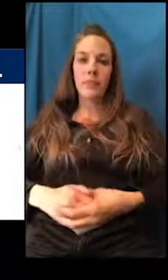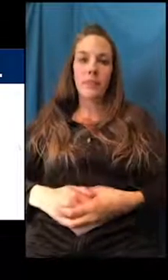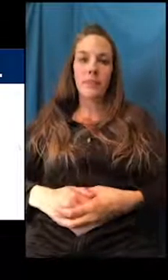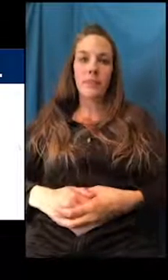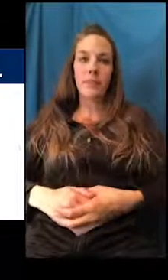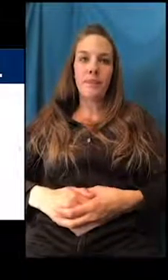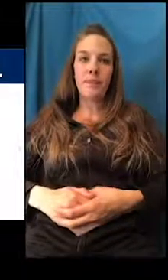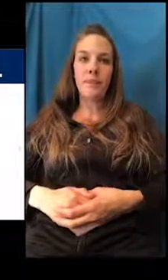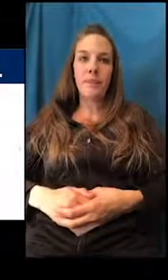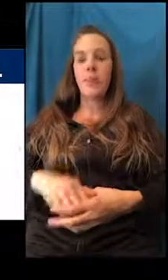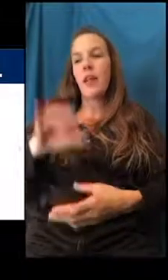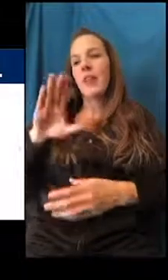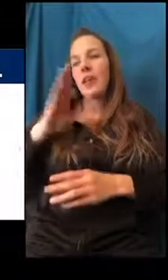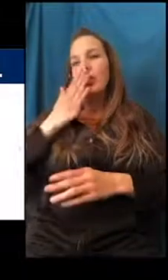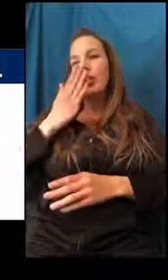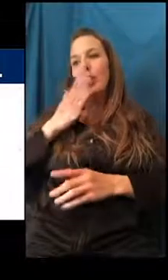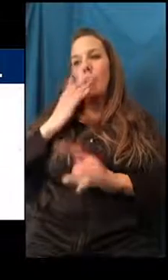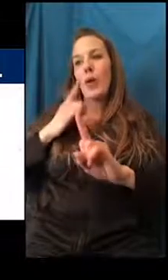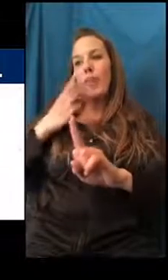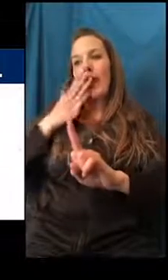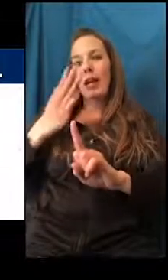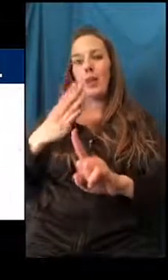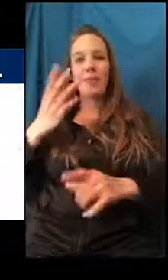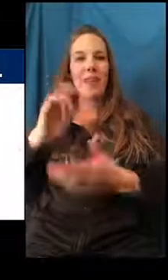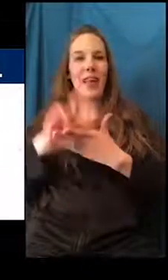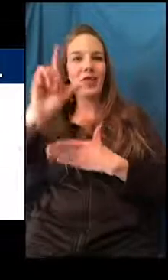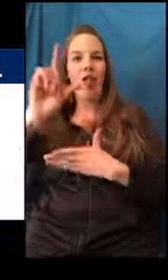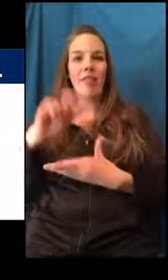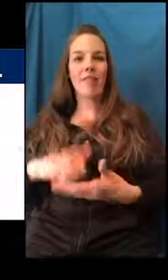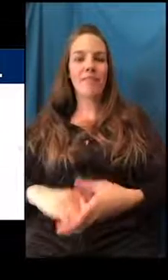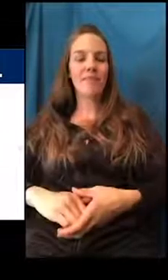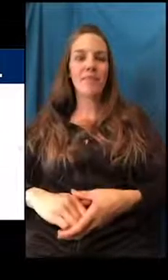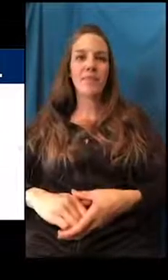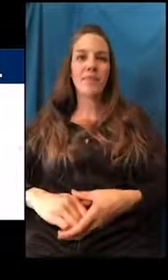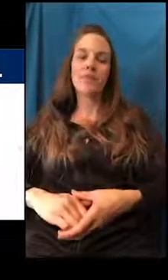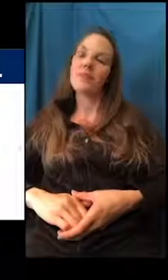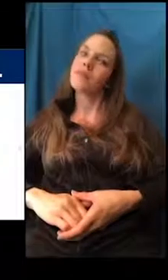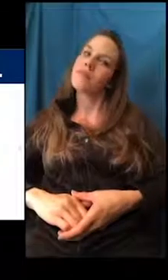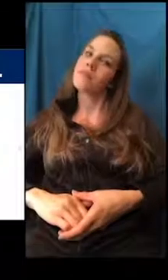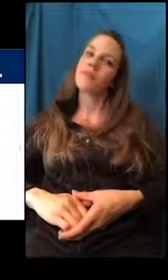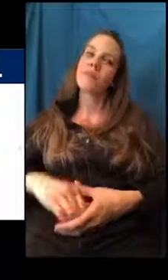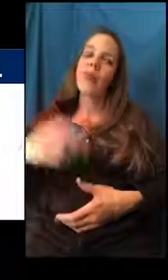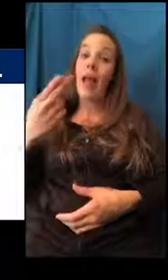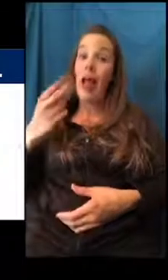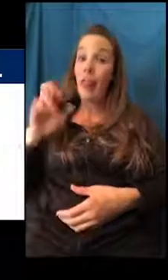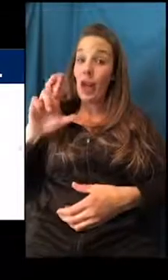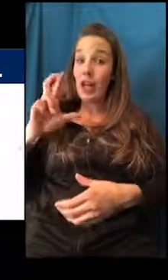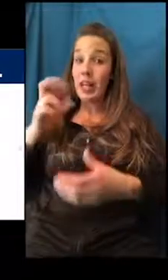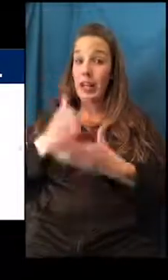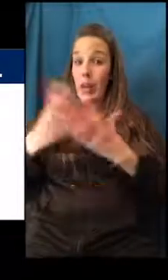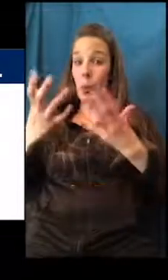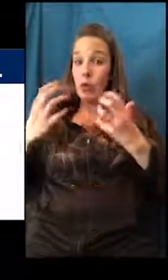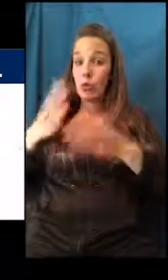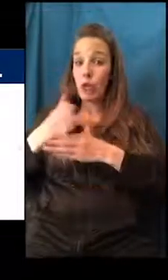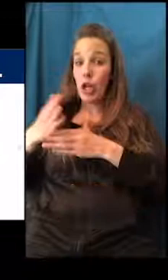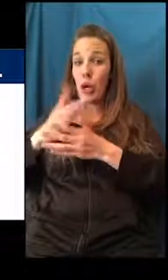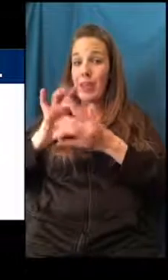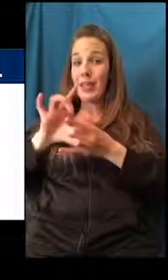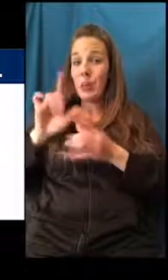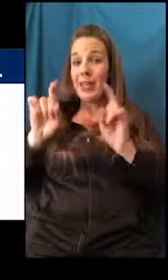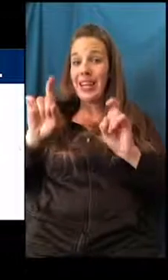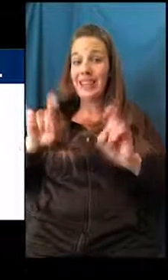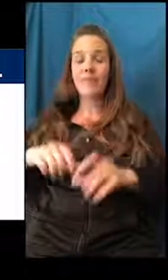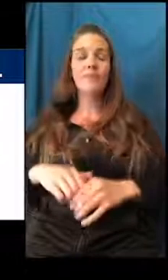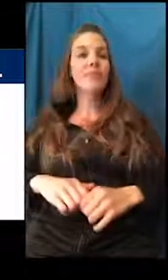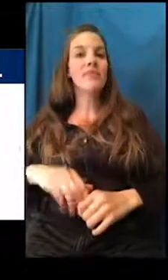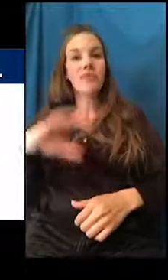that's a great point. Thank you. That's it. Okay. Heather, anything you'd like to share around testing? I know we've